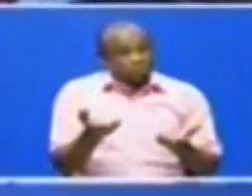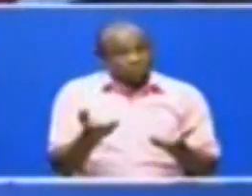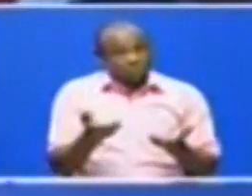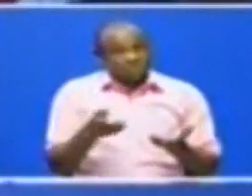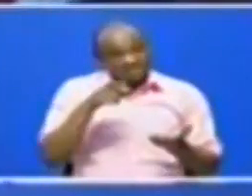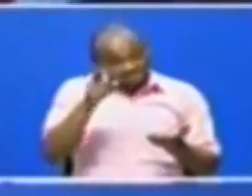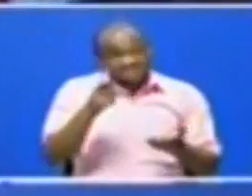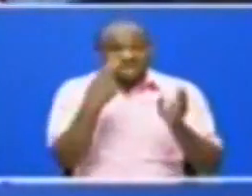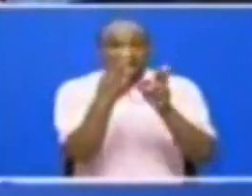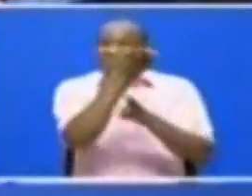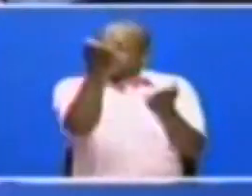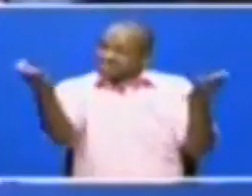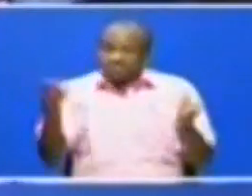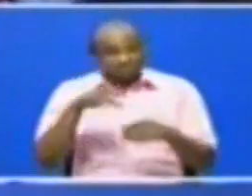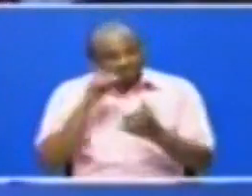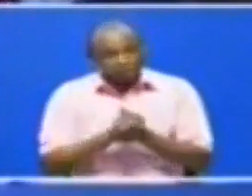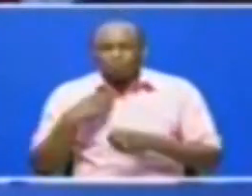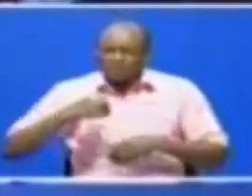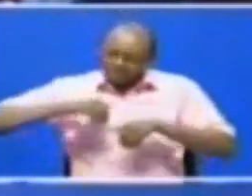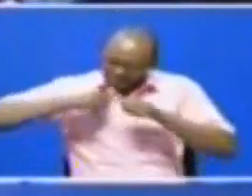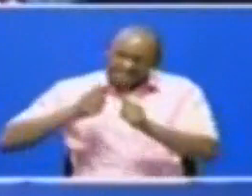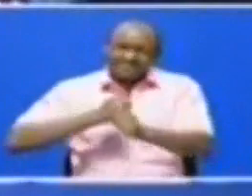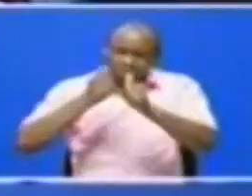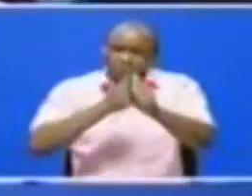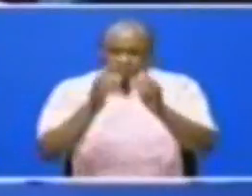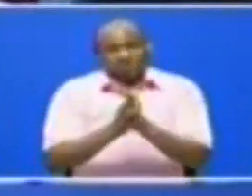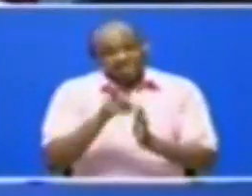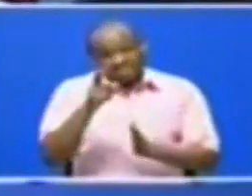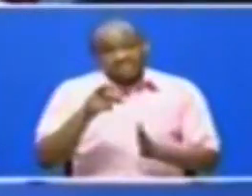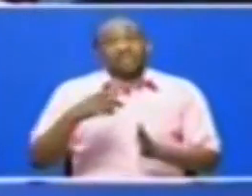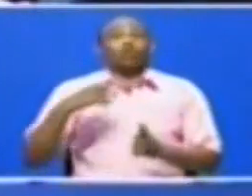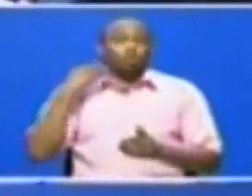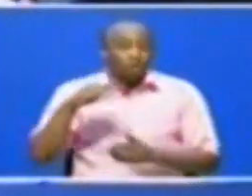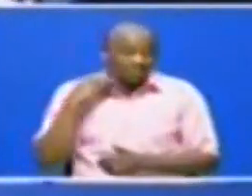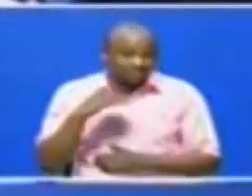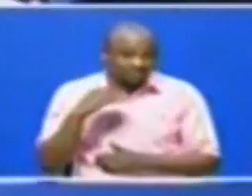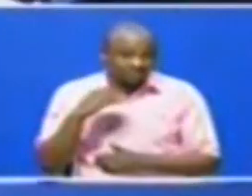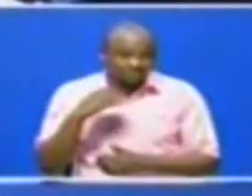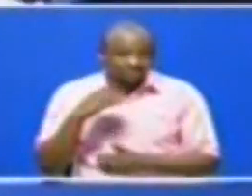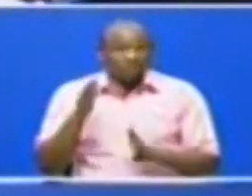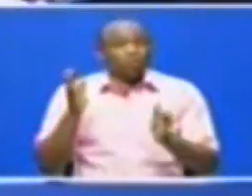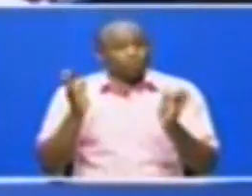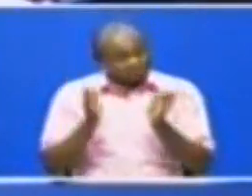the guns are still there, we shall pursue these gangsters with